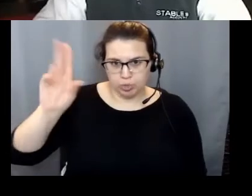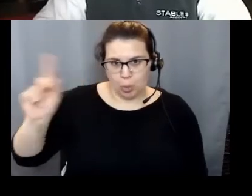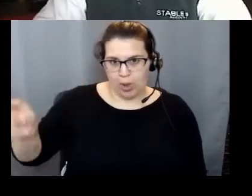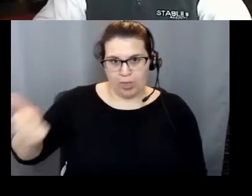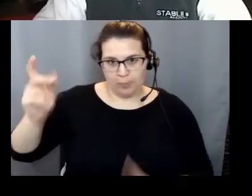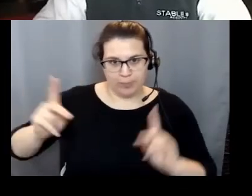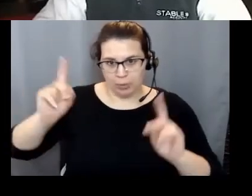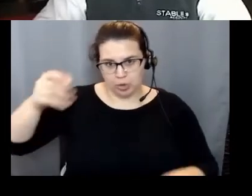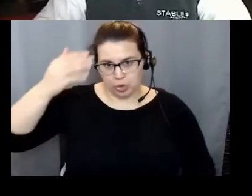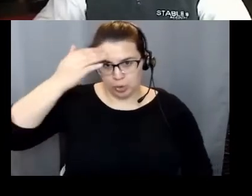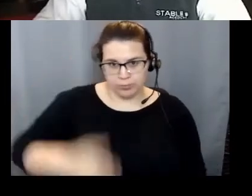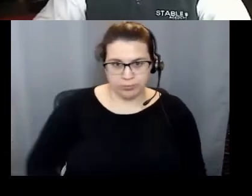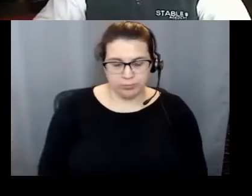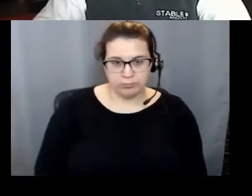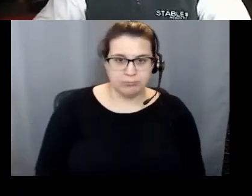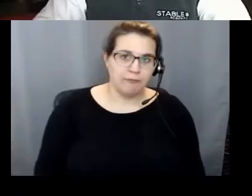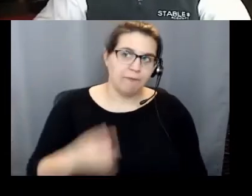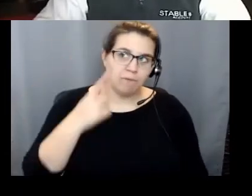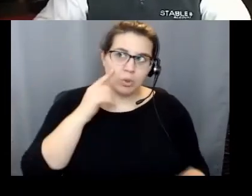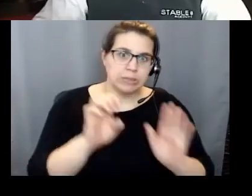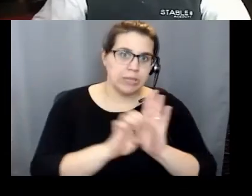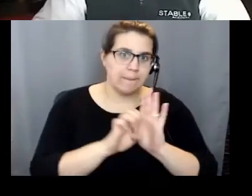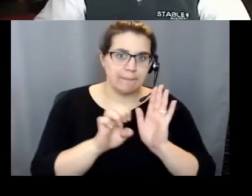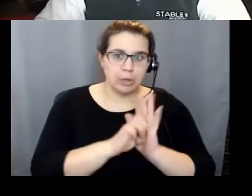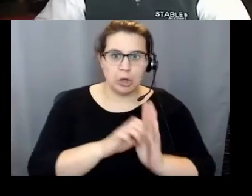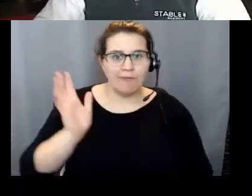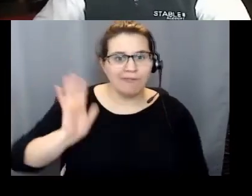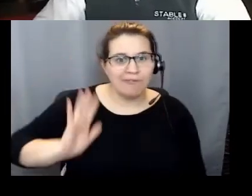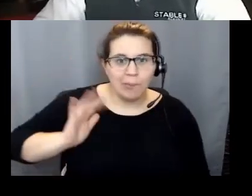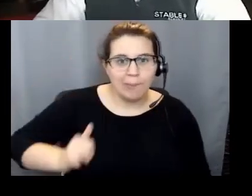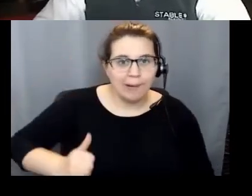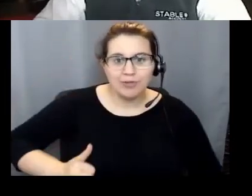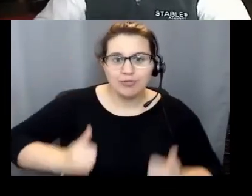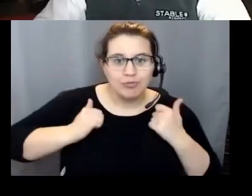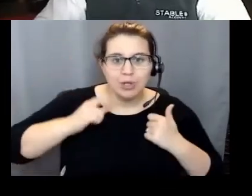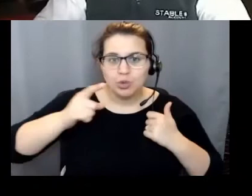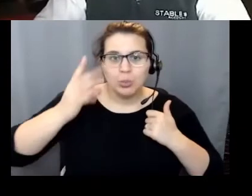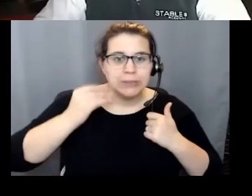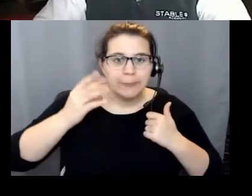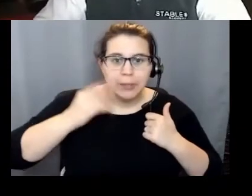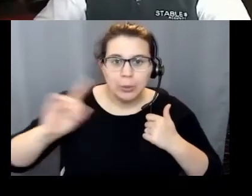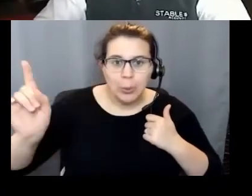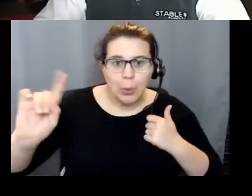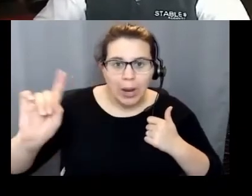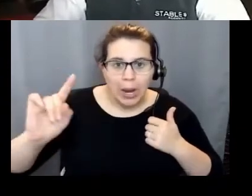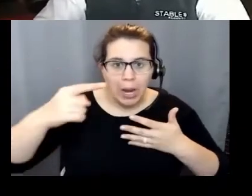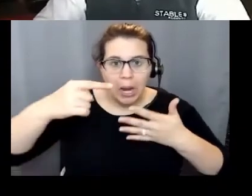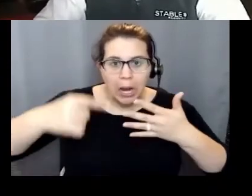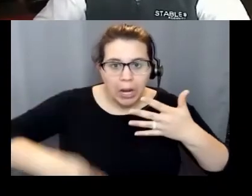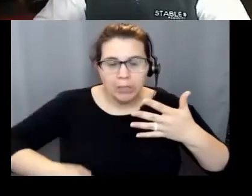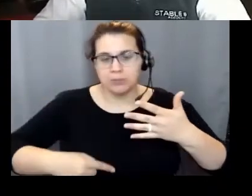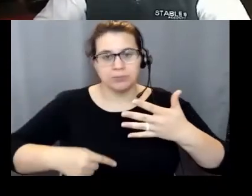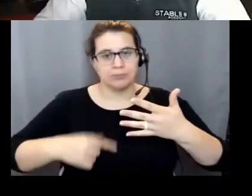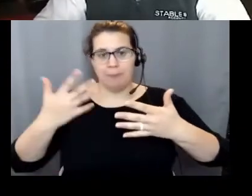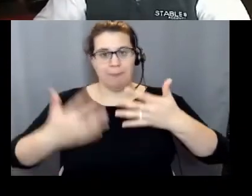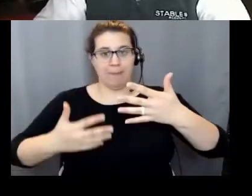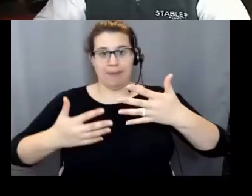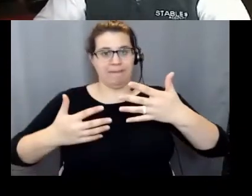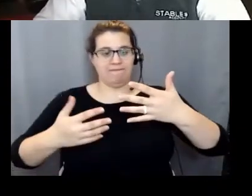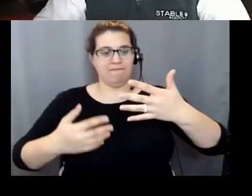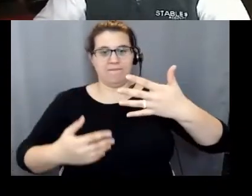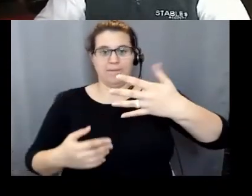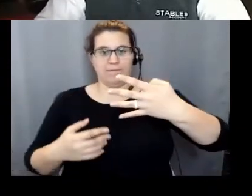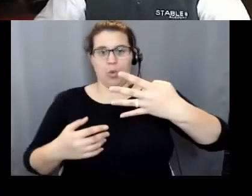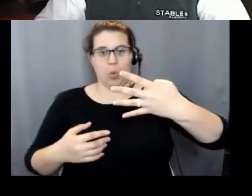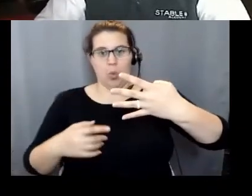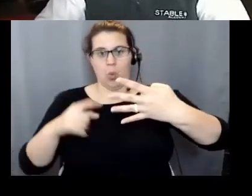such as, what is a former address that you've lived at? And it might list 3 or 4 addresses.